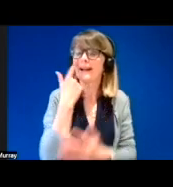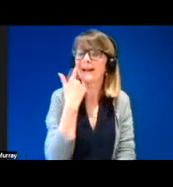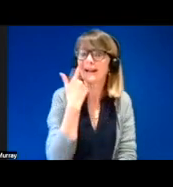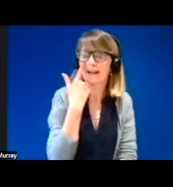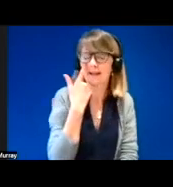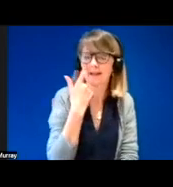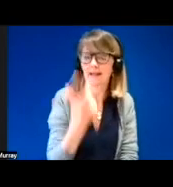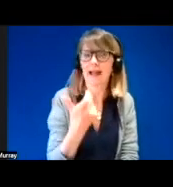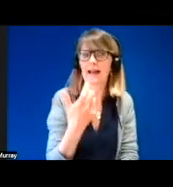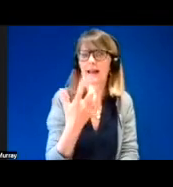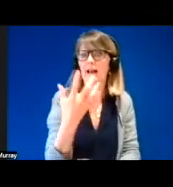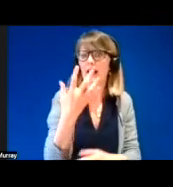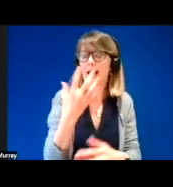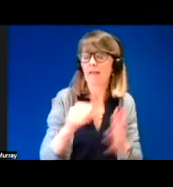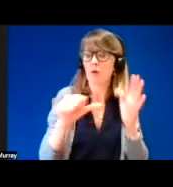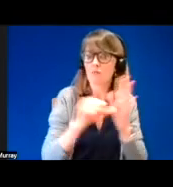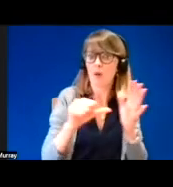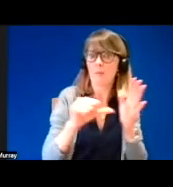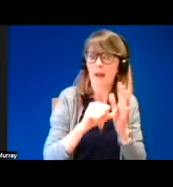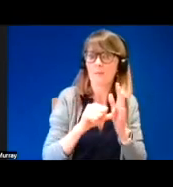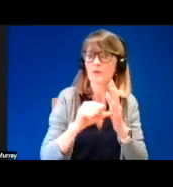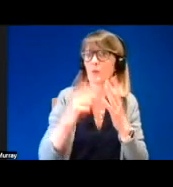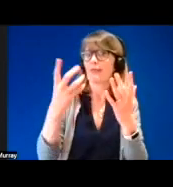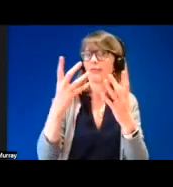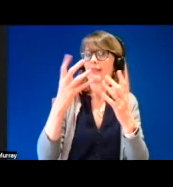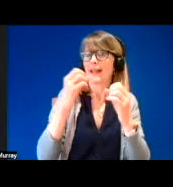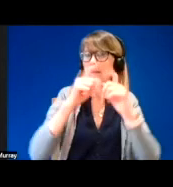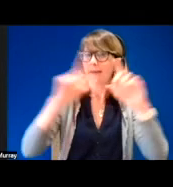of being called to servant leadership.